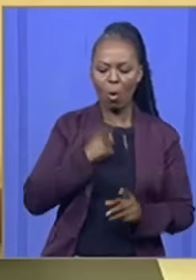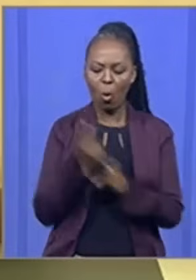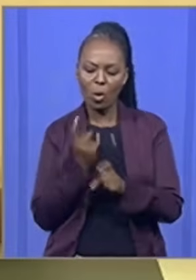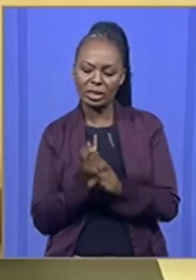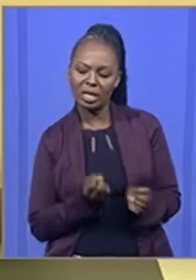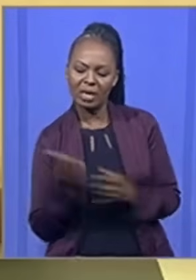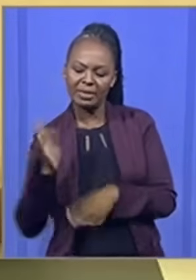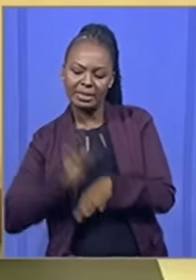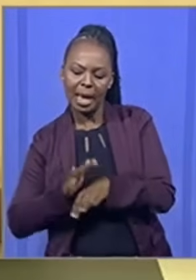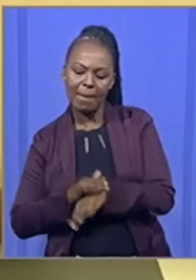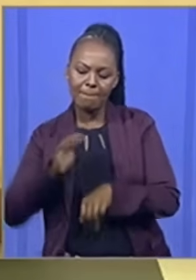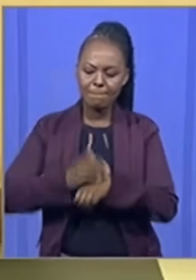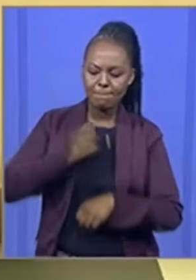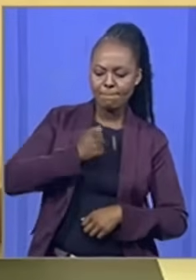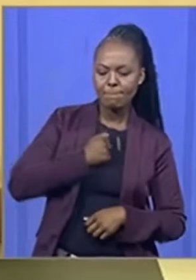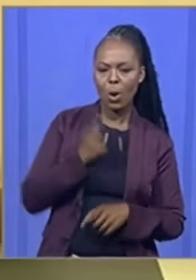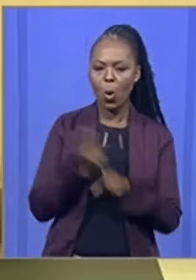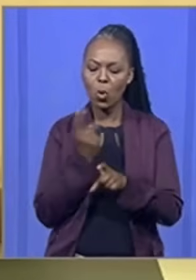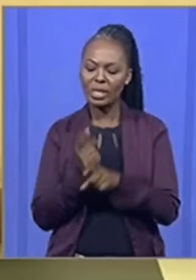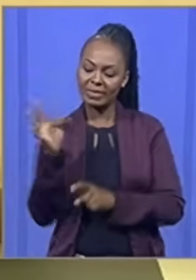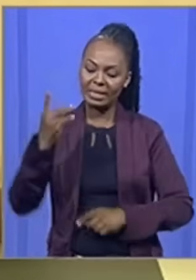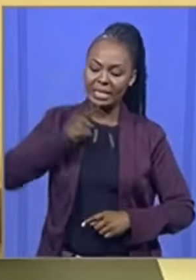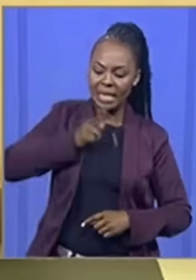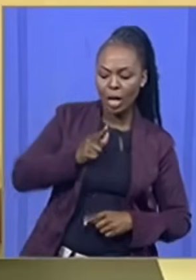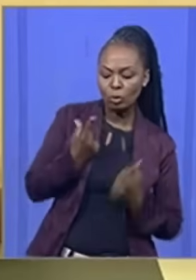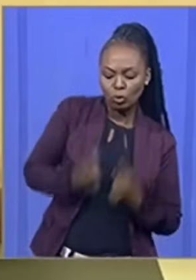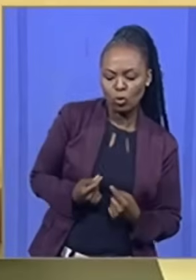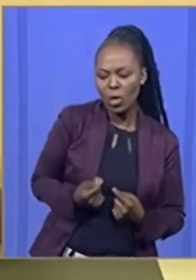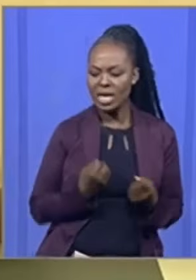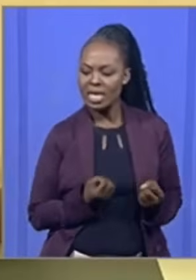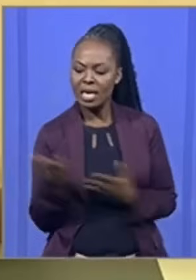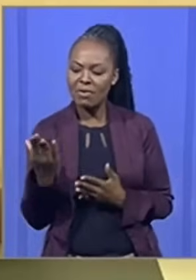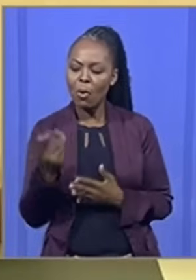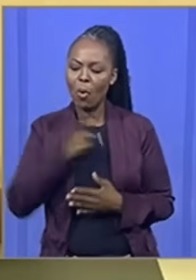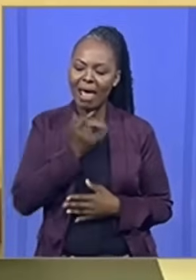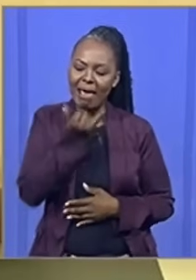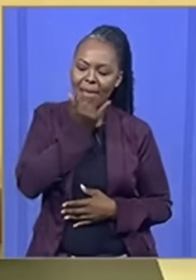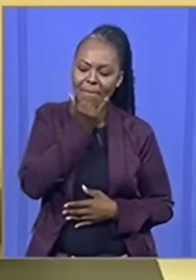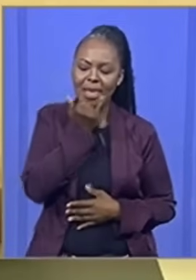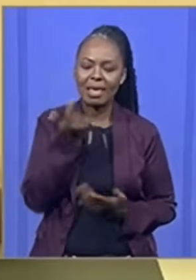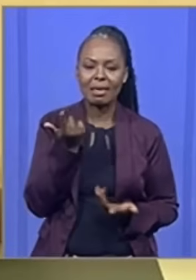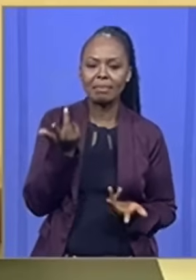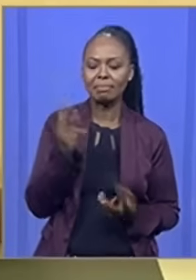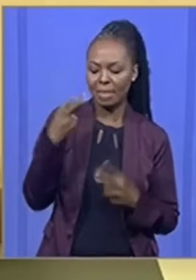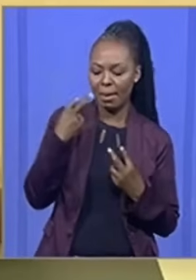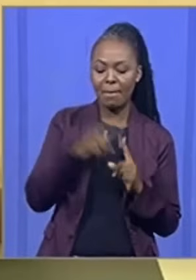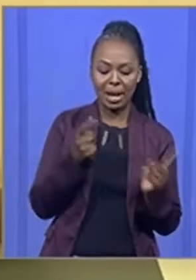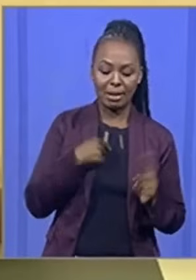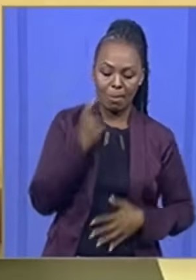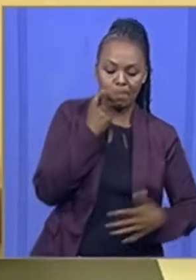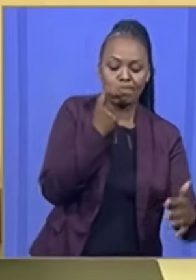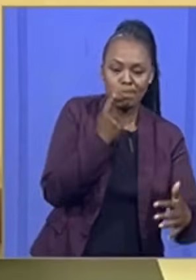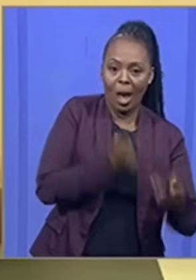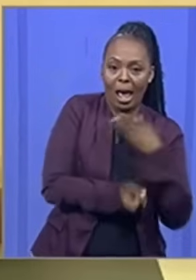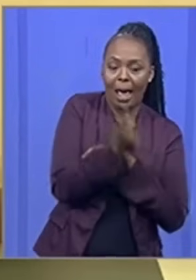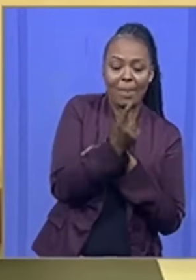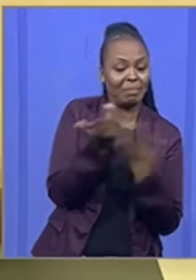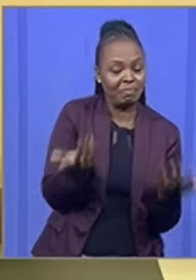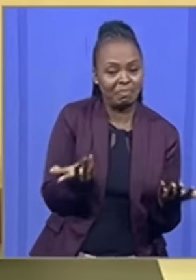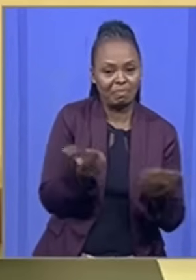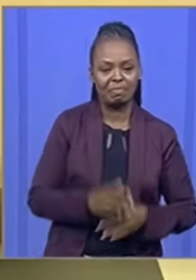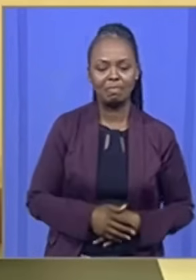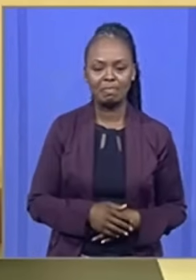kon everything ene ba re ke etse ne ke batla go etsa just go ba khotsofatsa. Up until ke feletse le go ke date le motho ile gore o mfeta